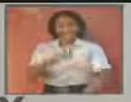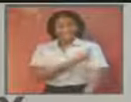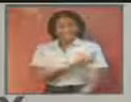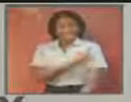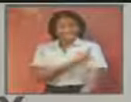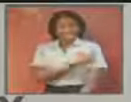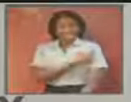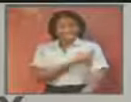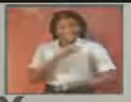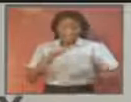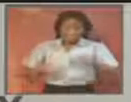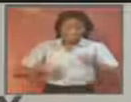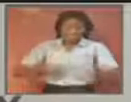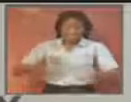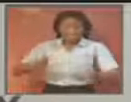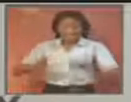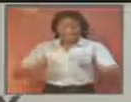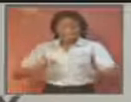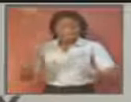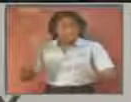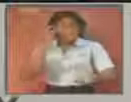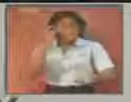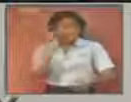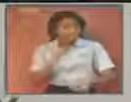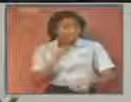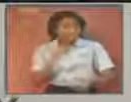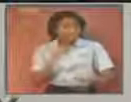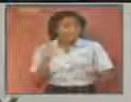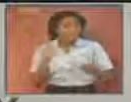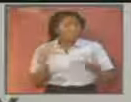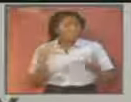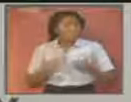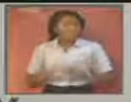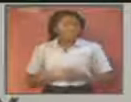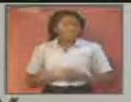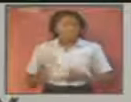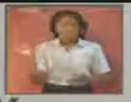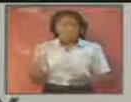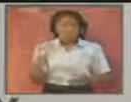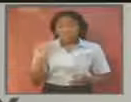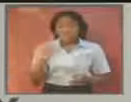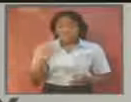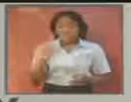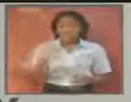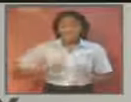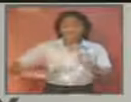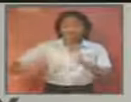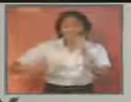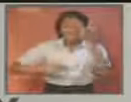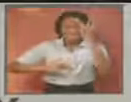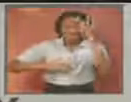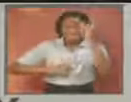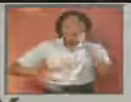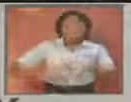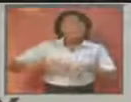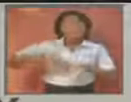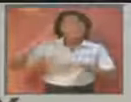into consideration the widespread area, all right, and the challenges